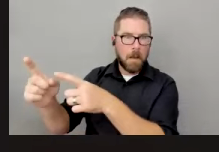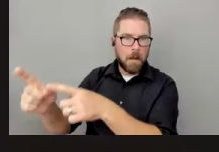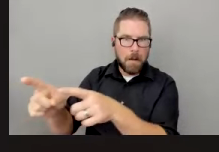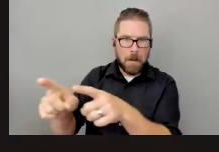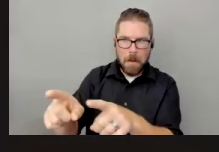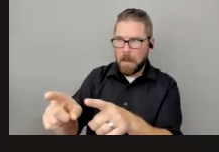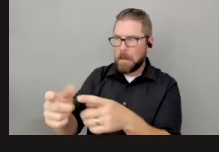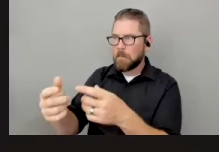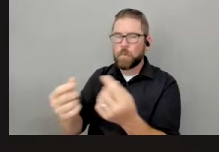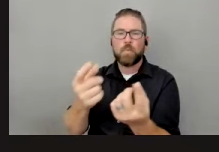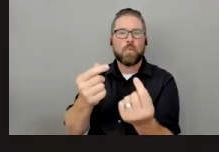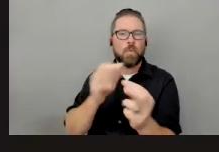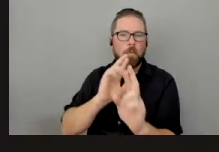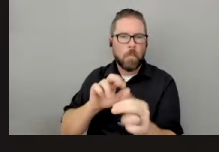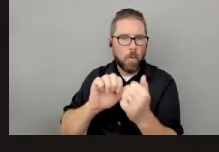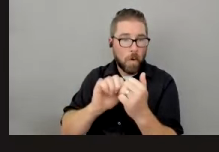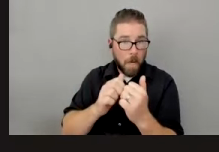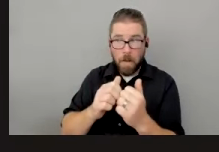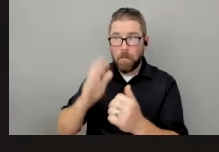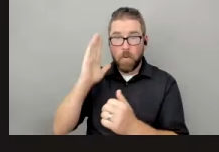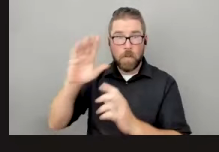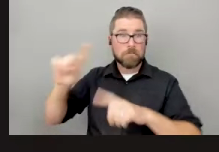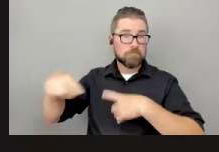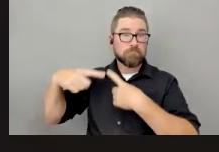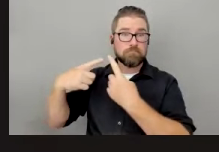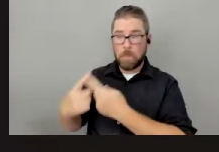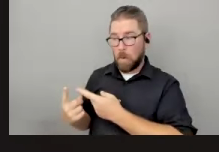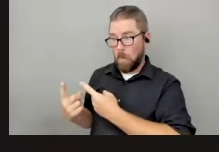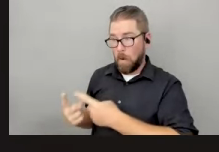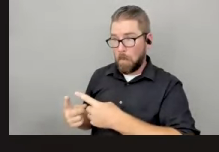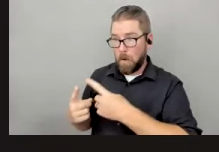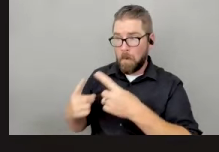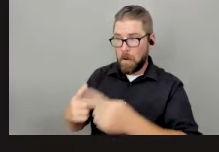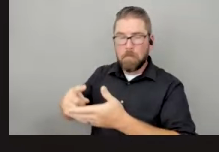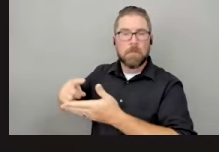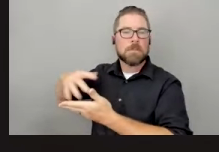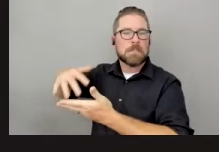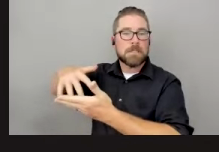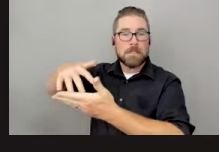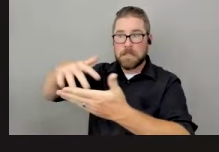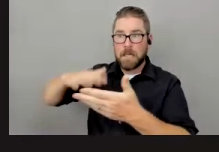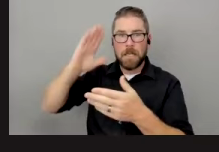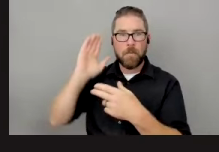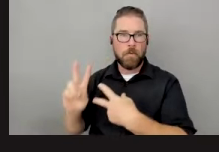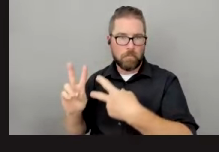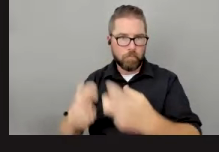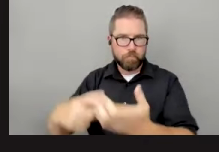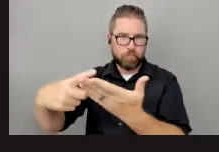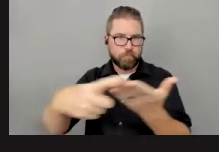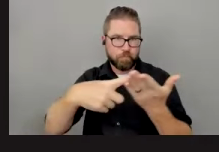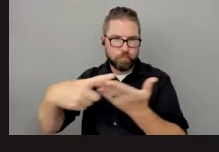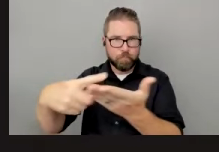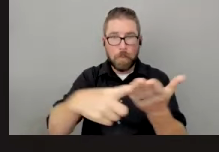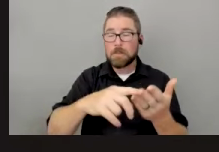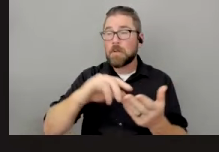for participation. So be prepared for that. And then we're going to close it out with our contact information as well. And so